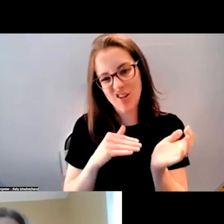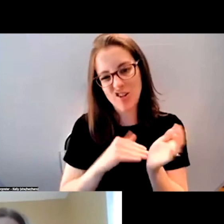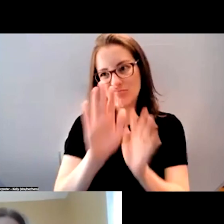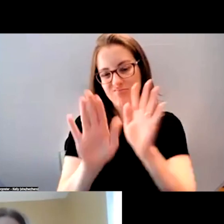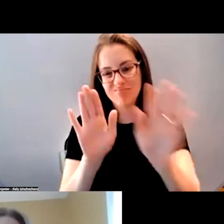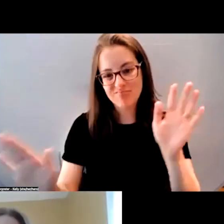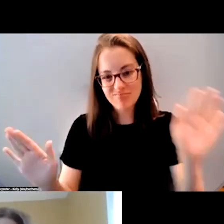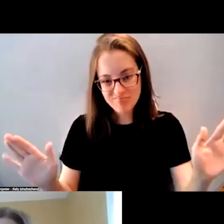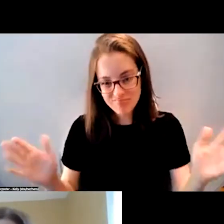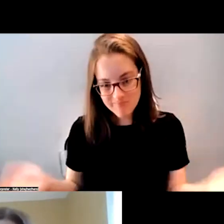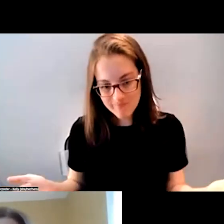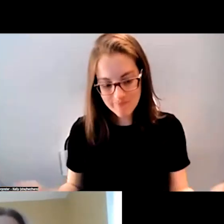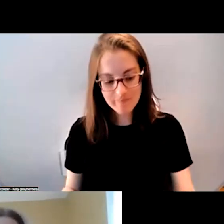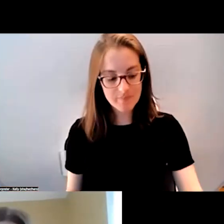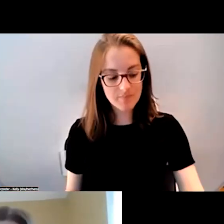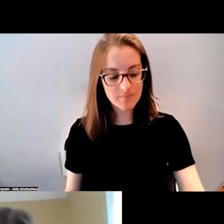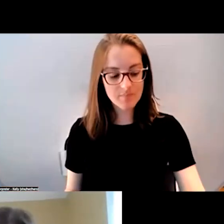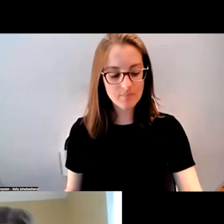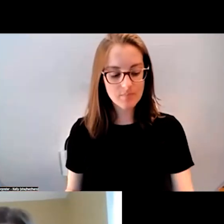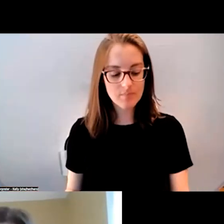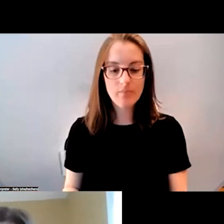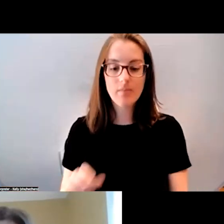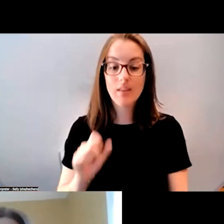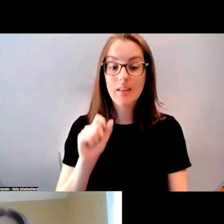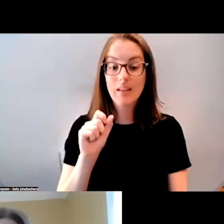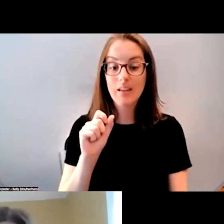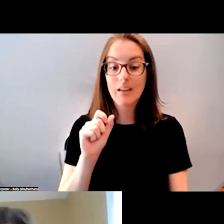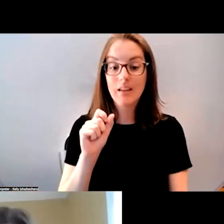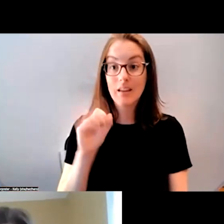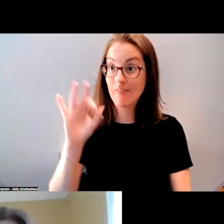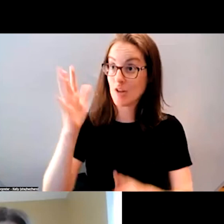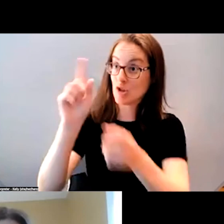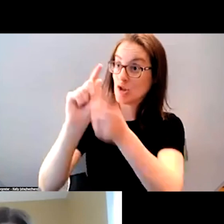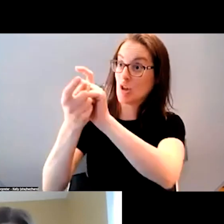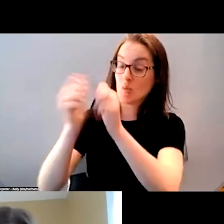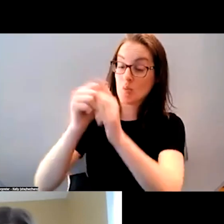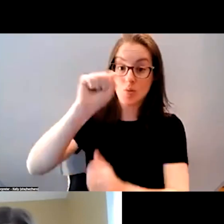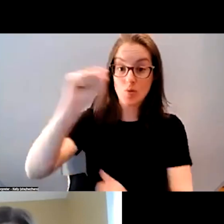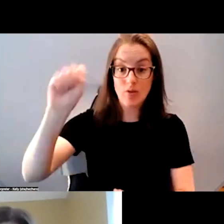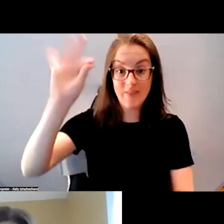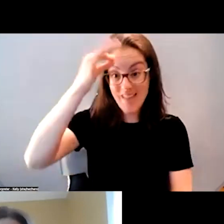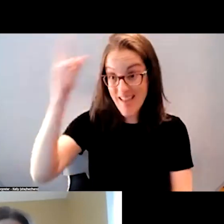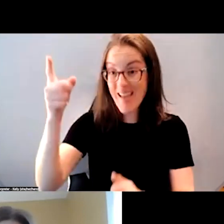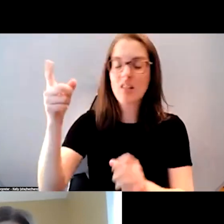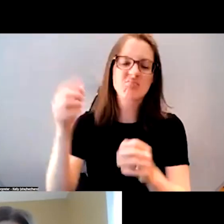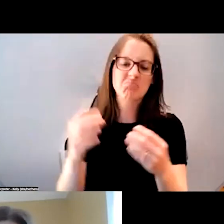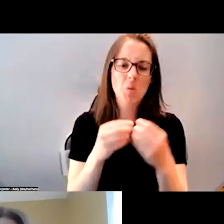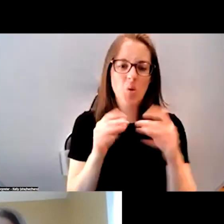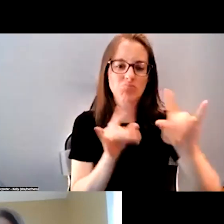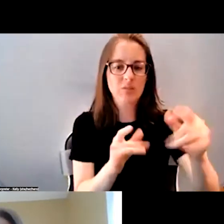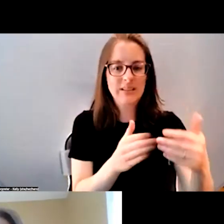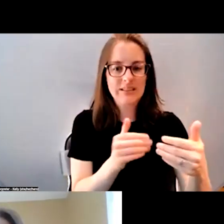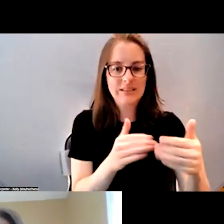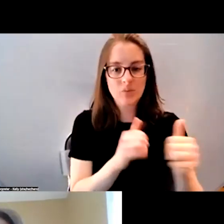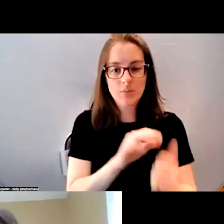So I think generally, if you change your Social Security, you're able to change it more easily with Mass Health, but otherwise you